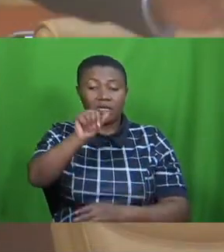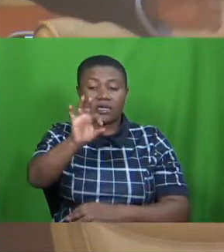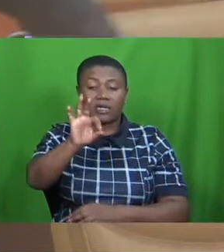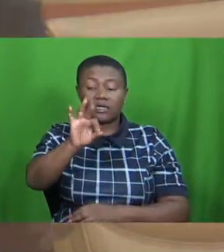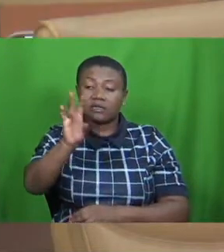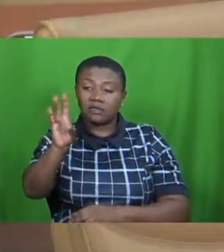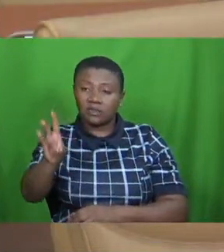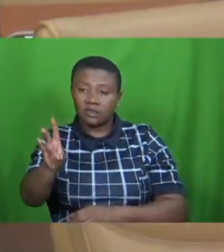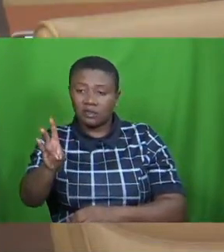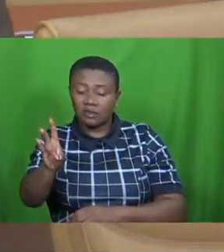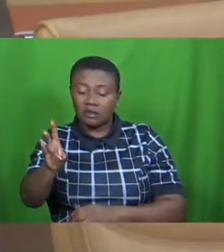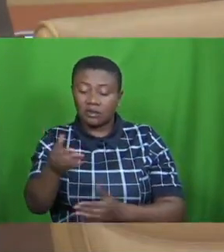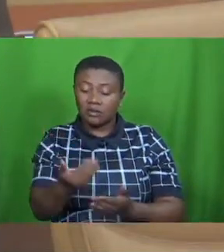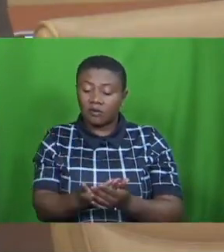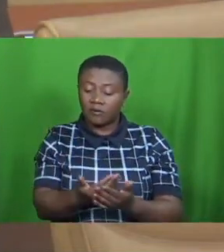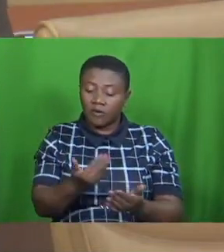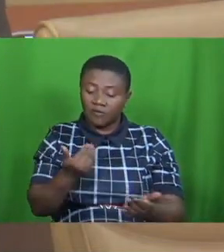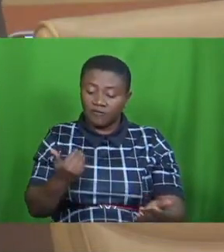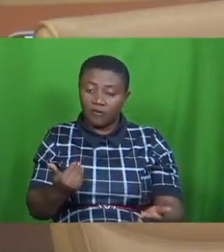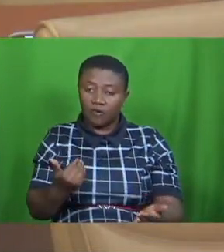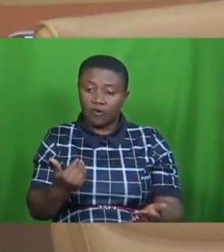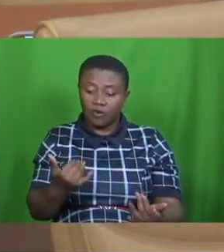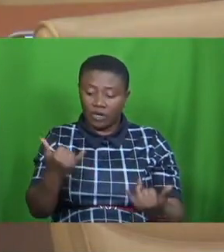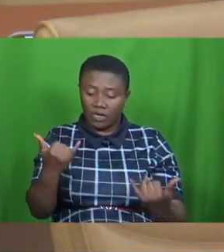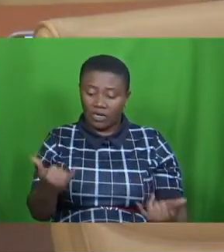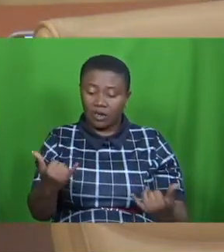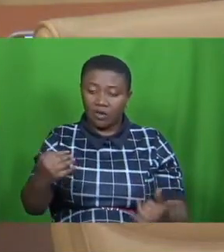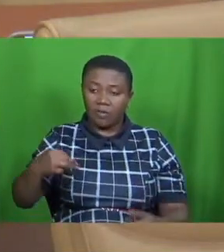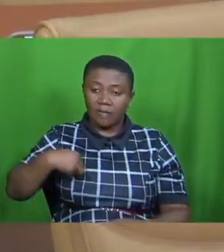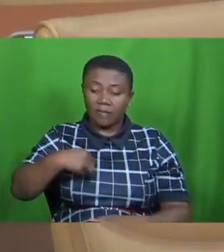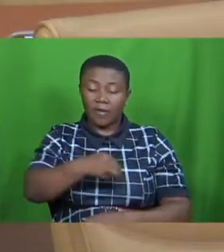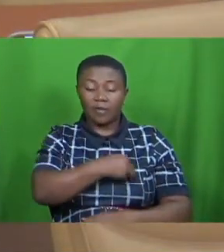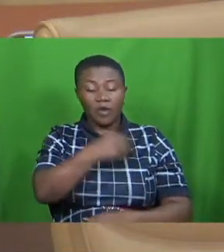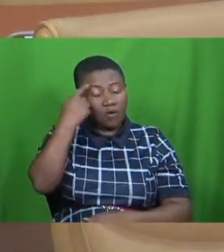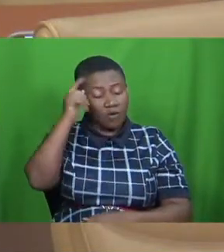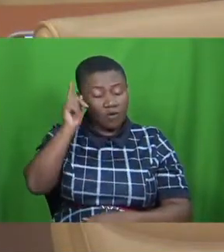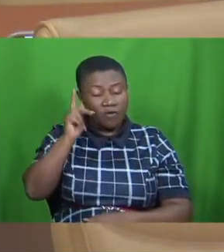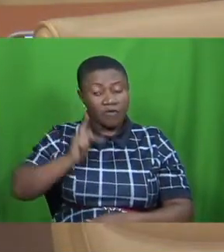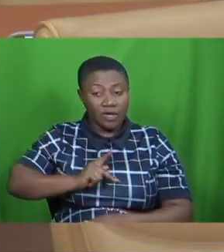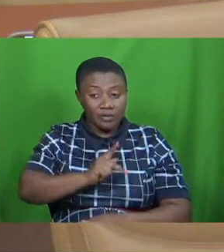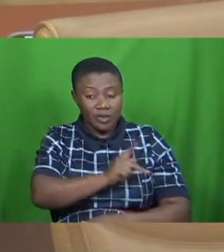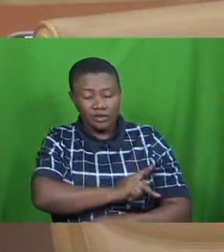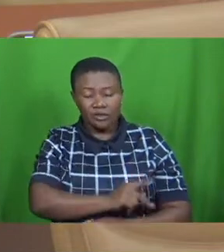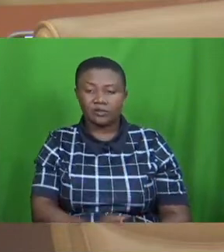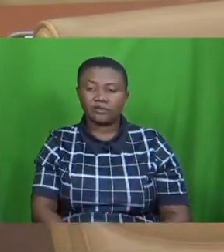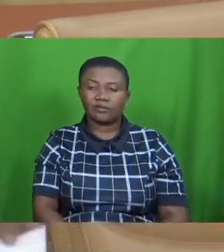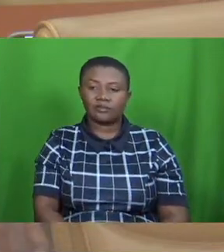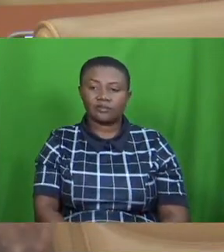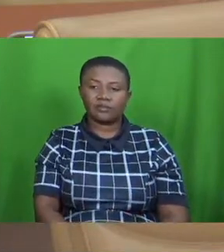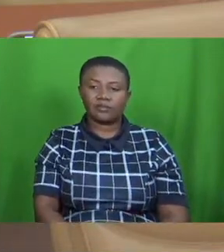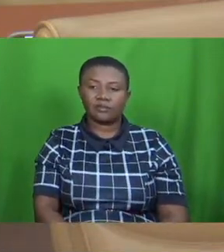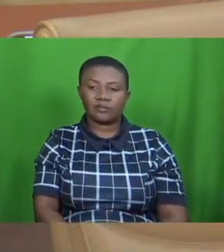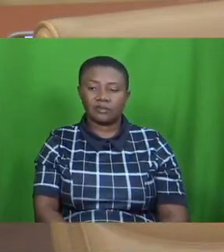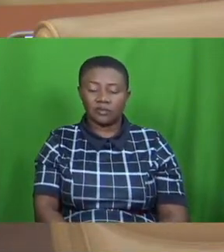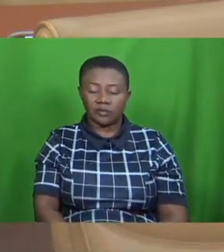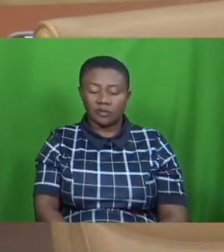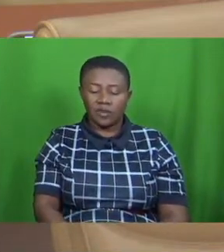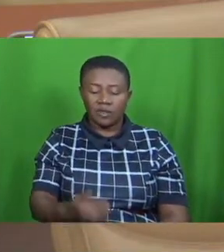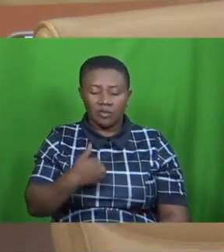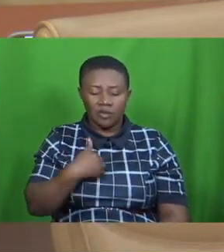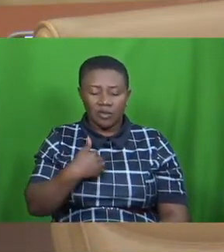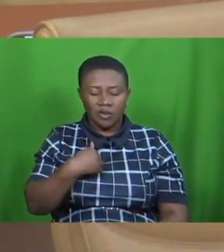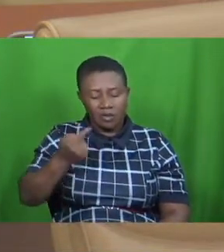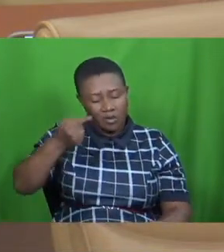before the current Member of Parliament. Mr. Speaker, I agree perfectly with